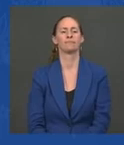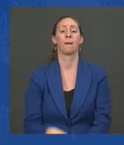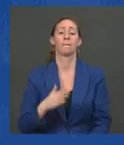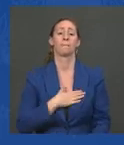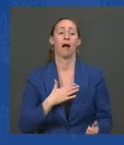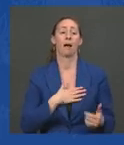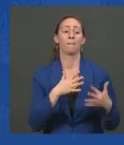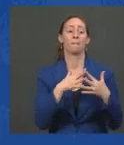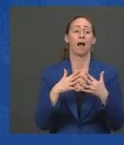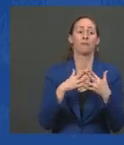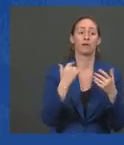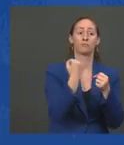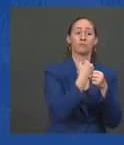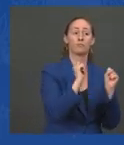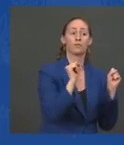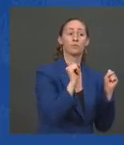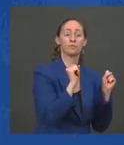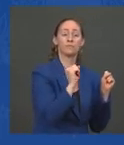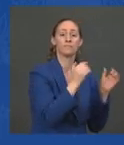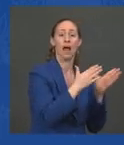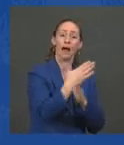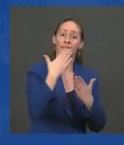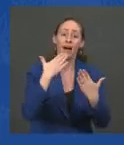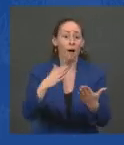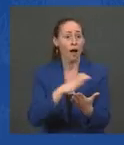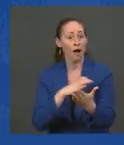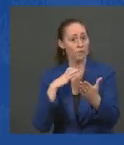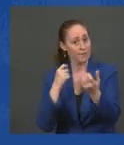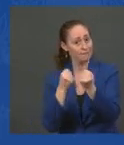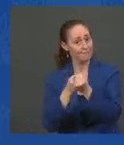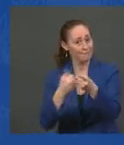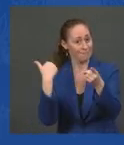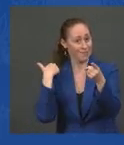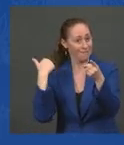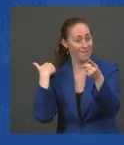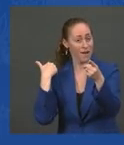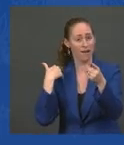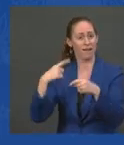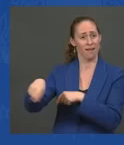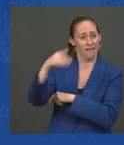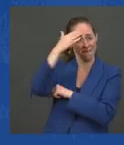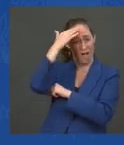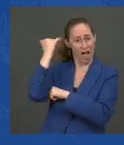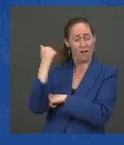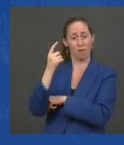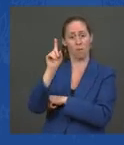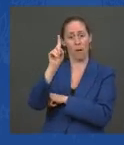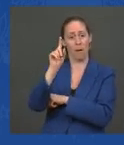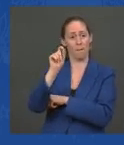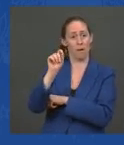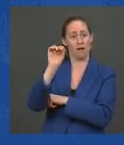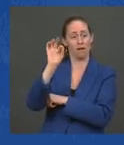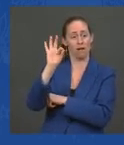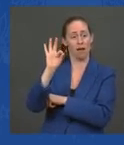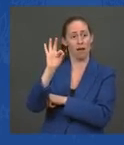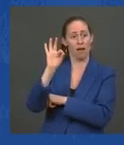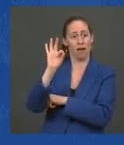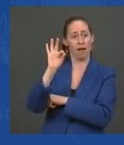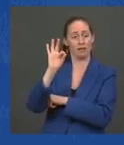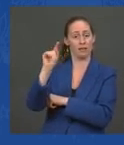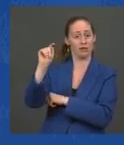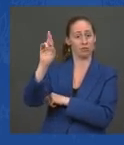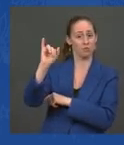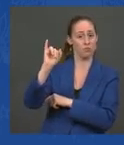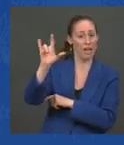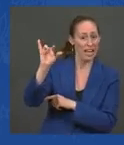and the Congress for supporting it, everybody kind of forgets that was $1.9 billion, trillion. We got a heck of a lot